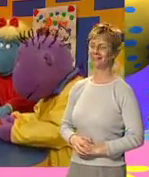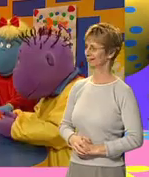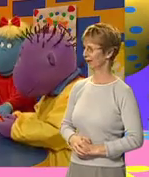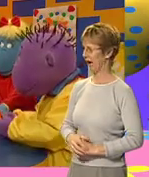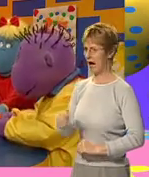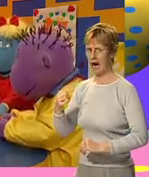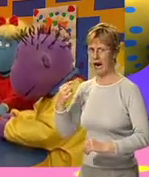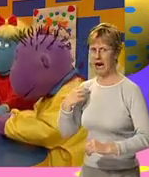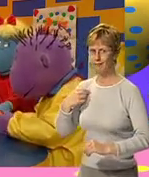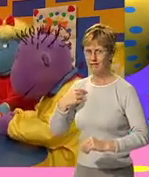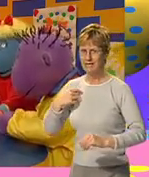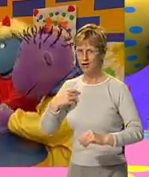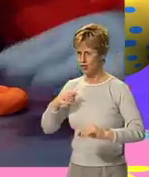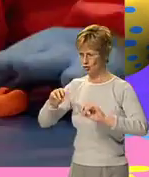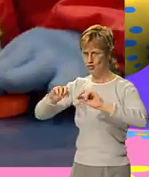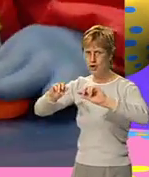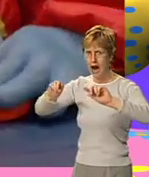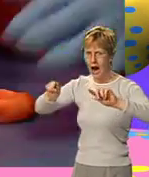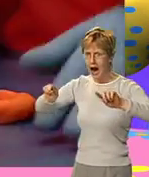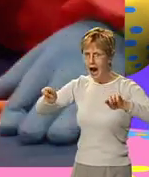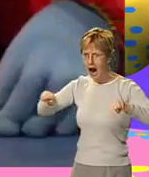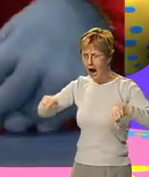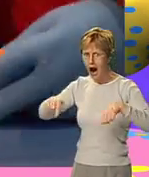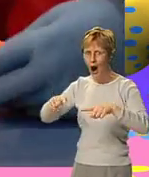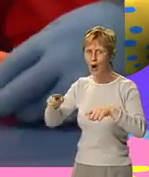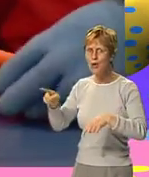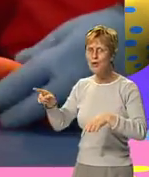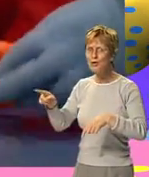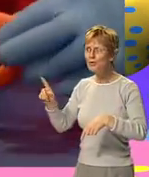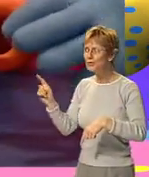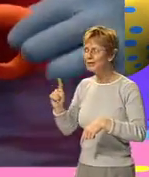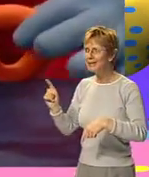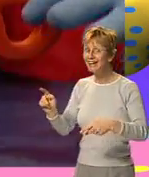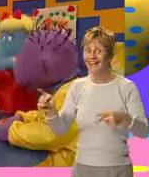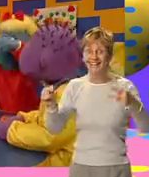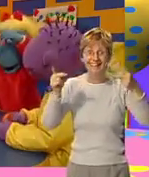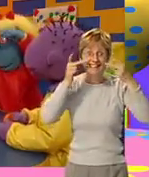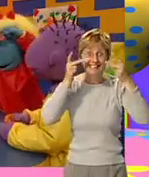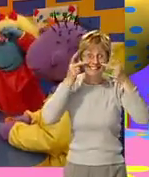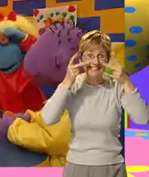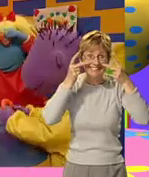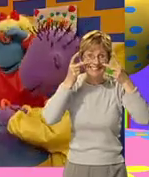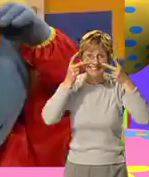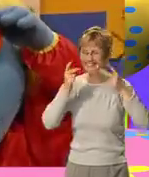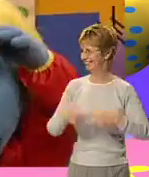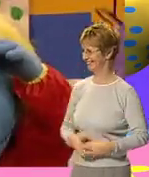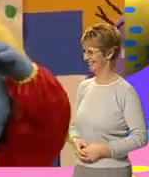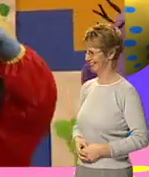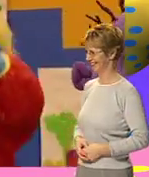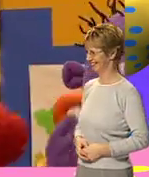And if you bend it round and round, you can make a pair of